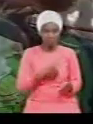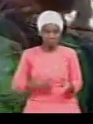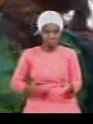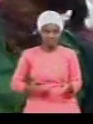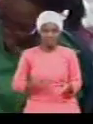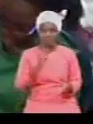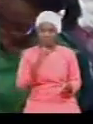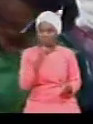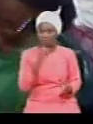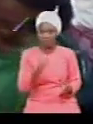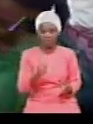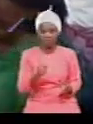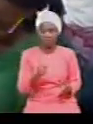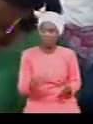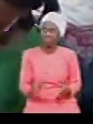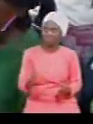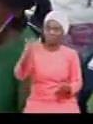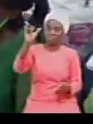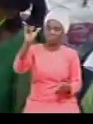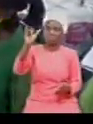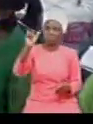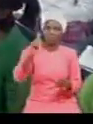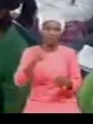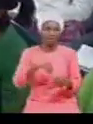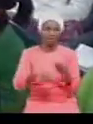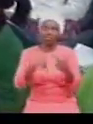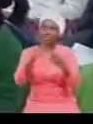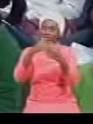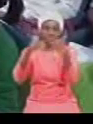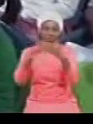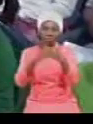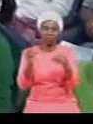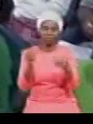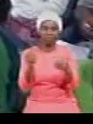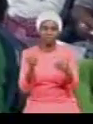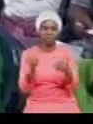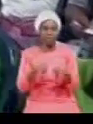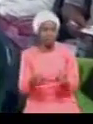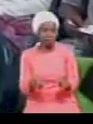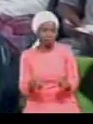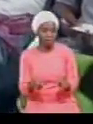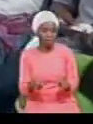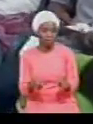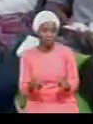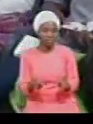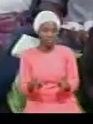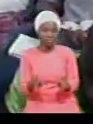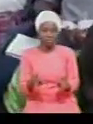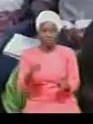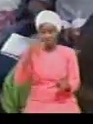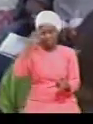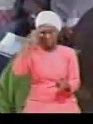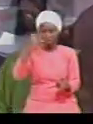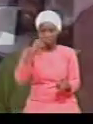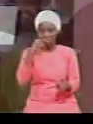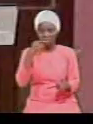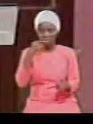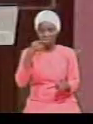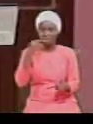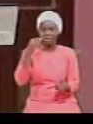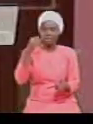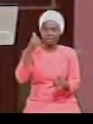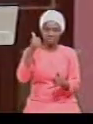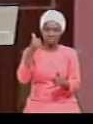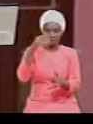is not ascended into the heavens, but he says